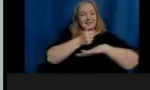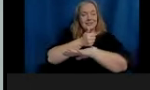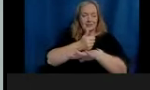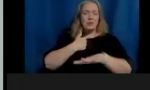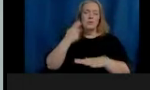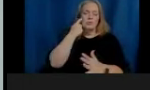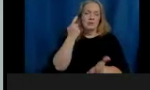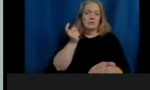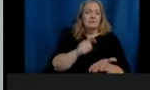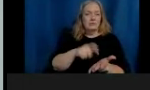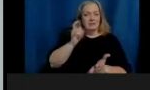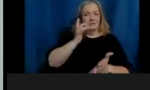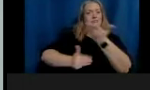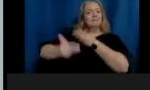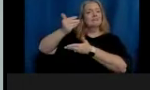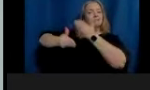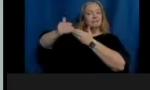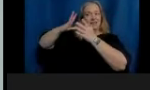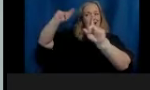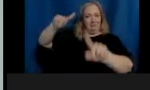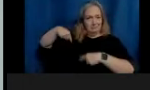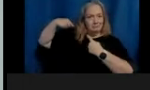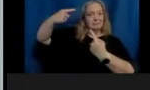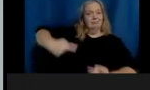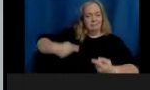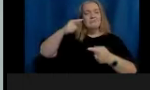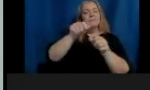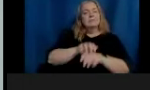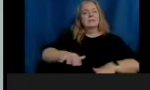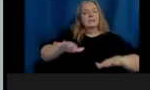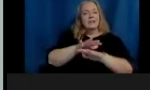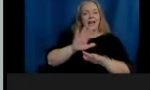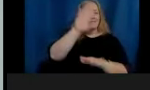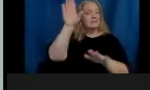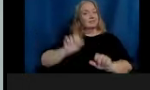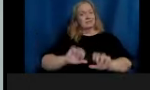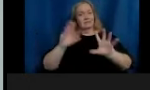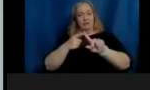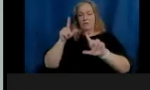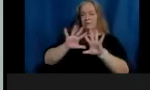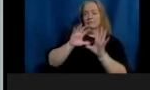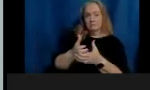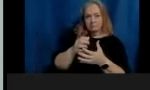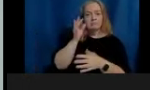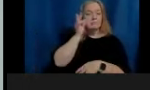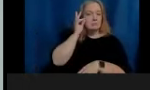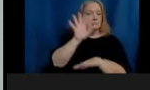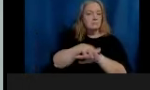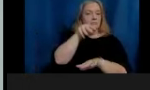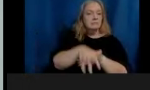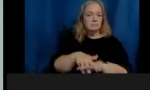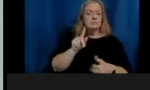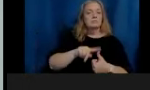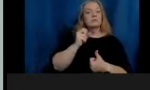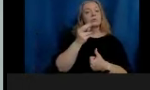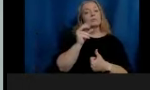recognize the ancestral, cultural, traditional, and unceded territories of the Shoshone, Bannock, and Northern Paiute people whose land the